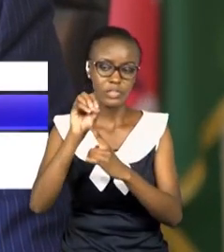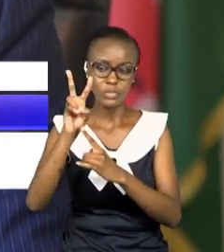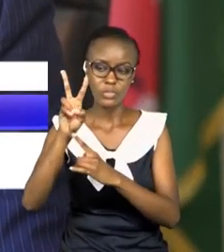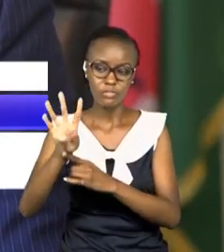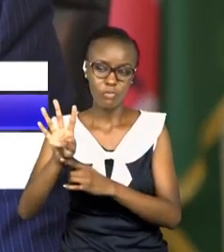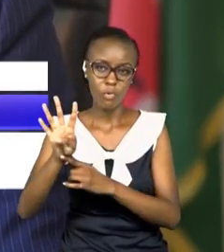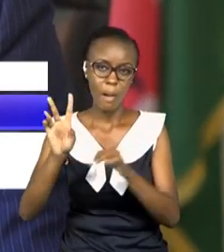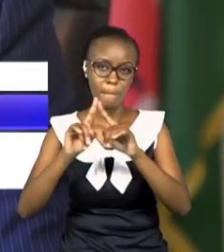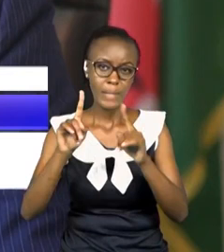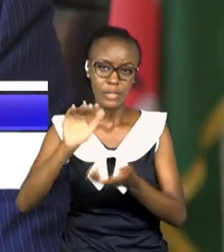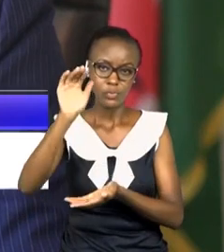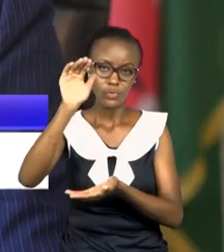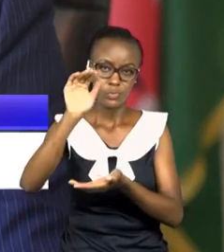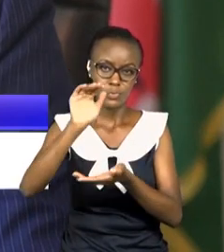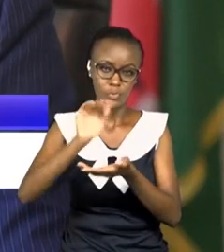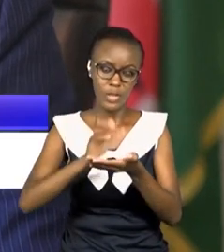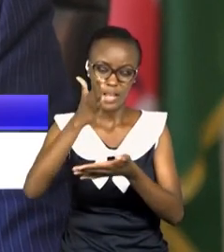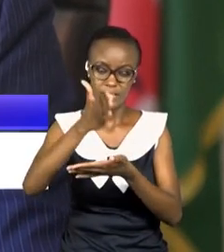2024. But it's been reduced by half